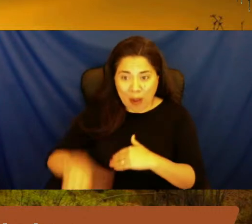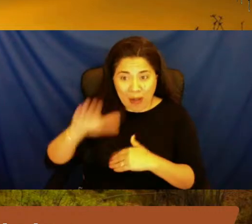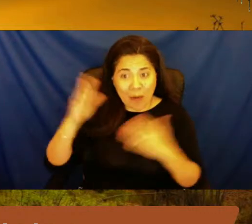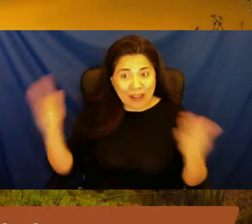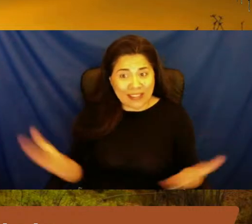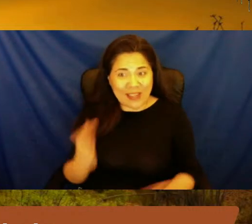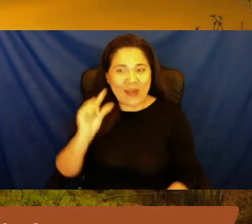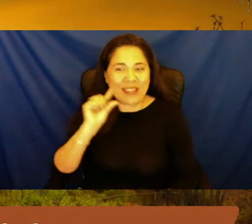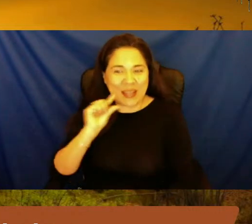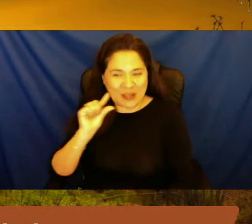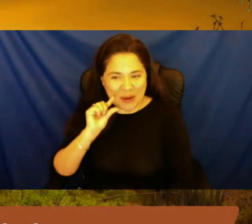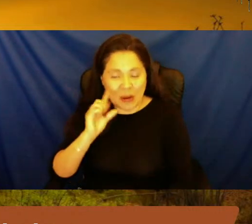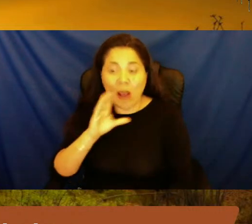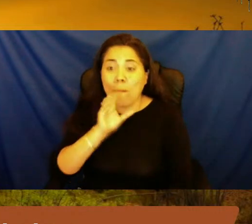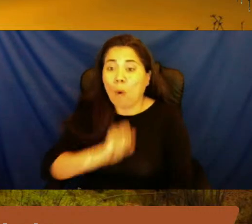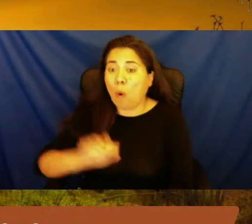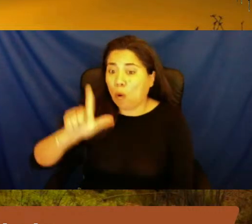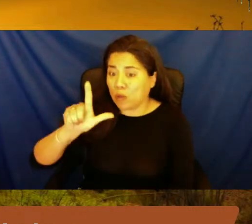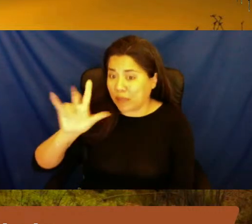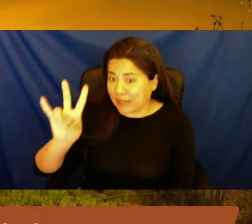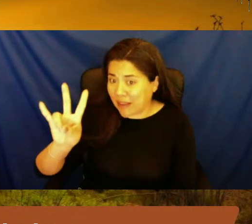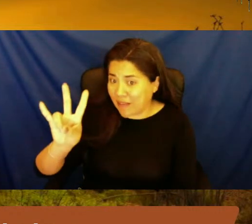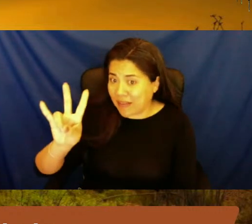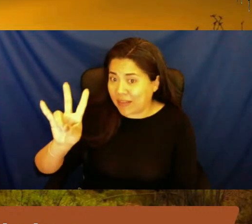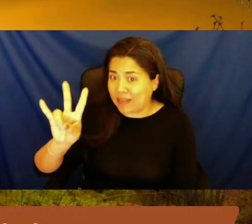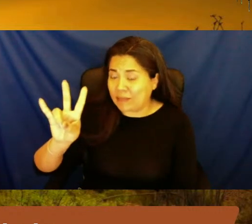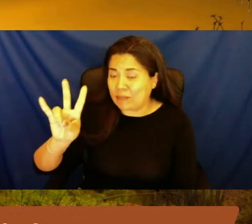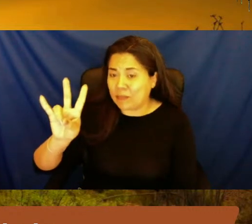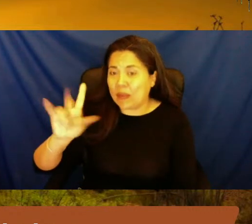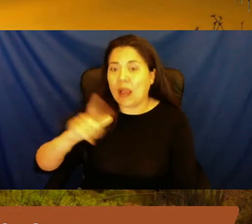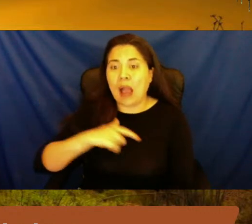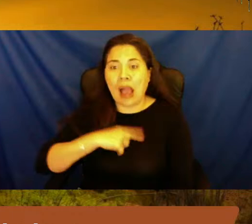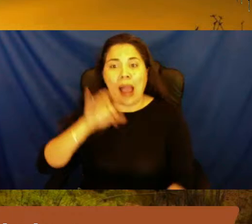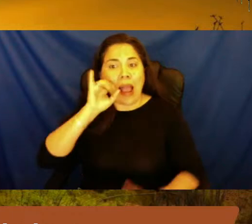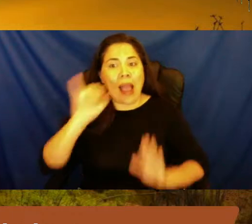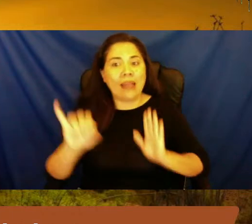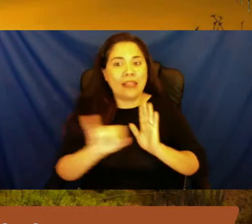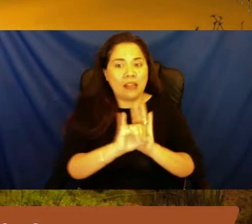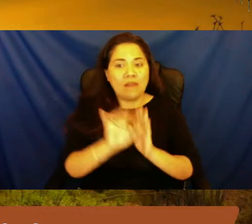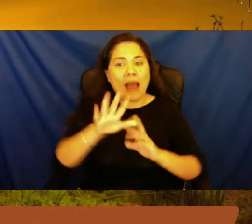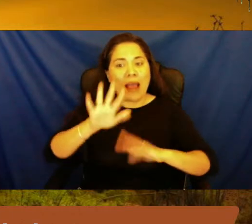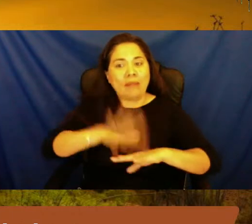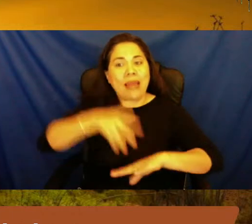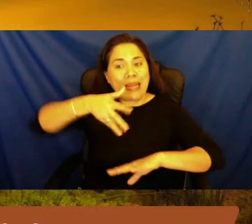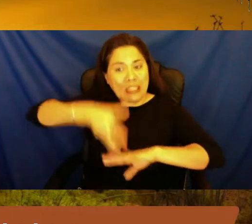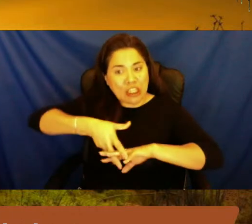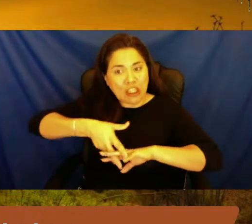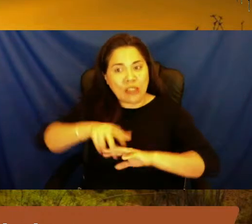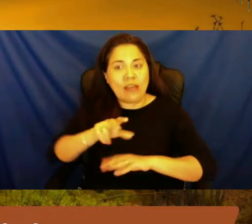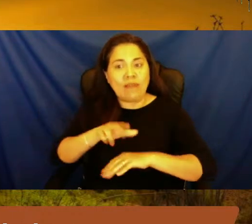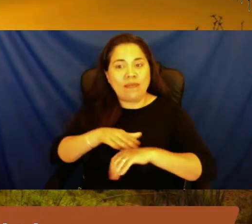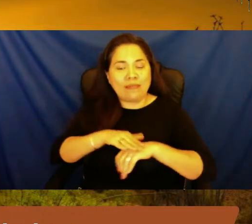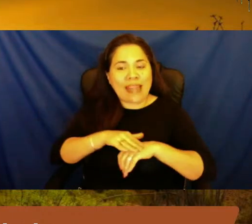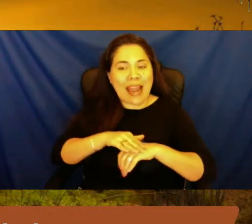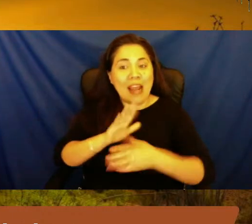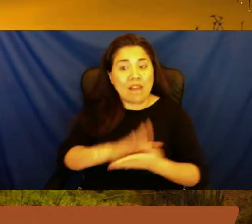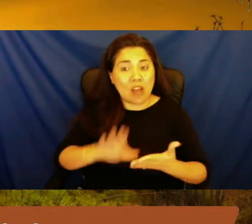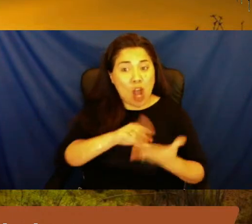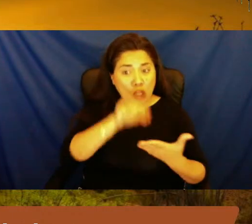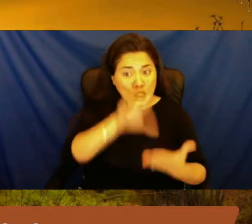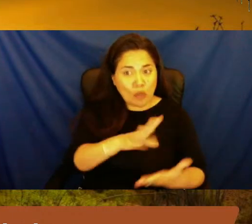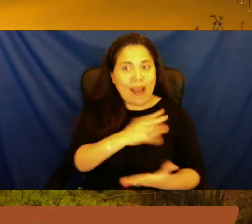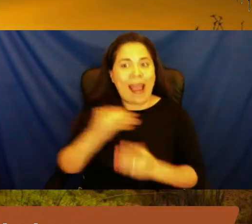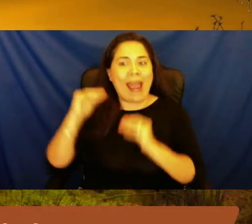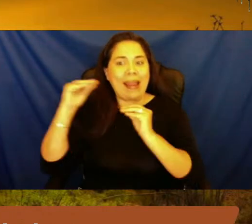Texas. I am 27. I am an identifying Indigenous Native college student and